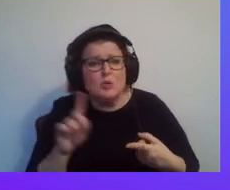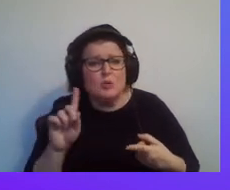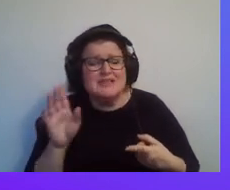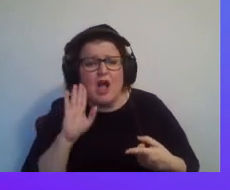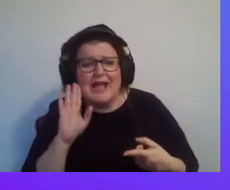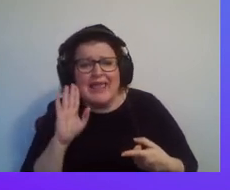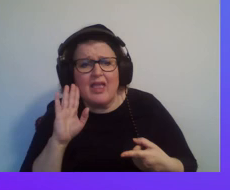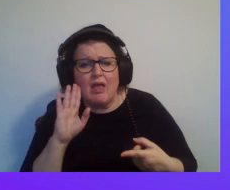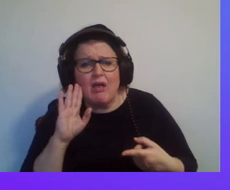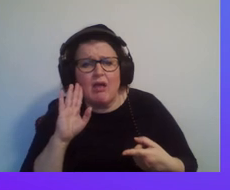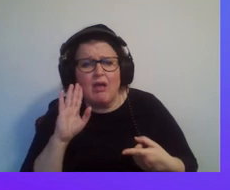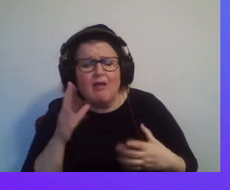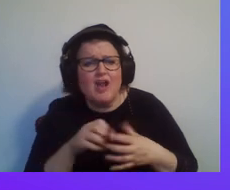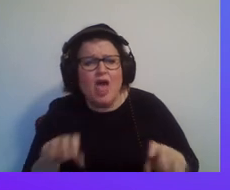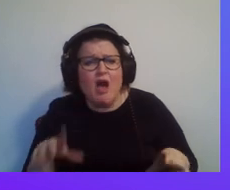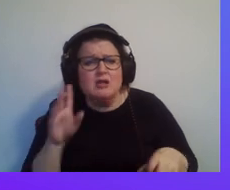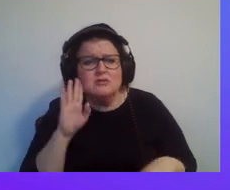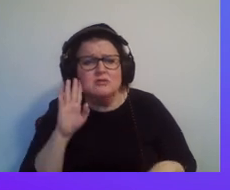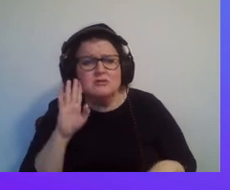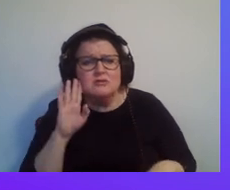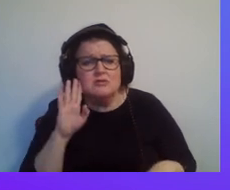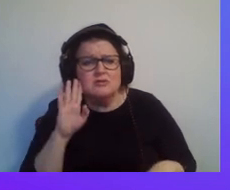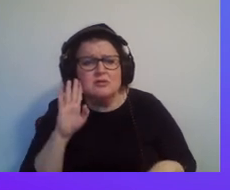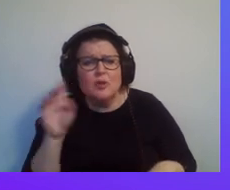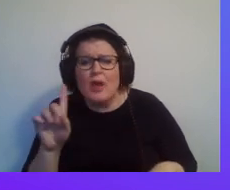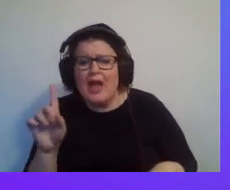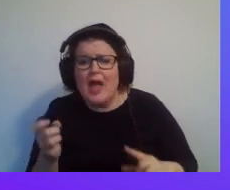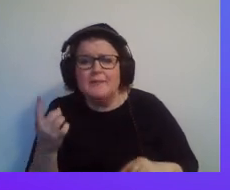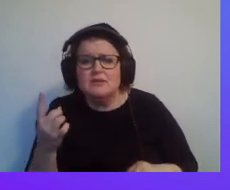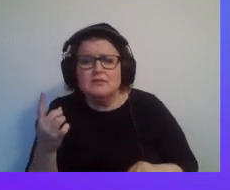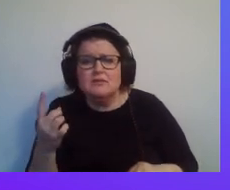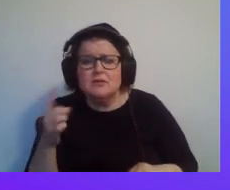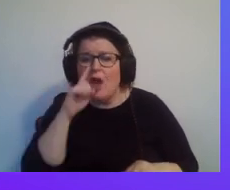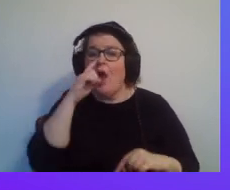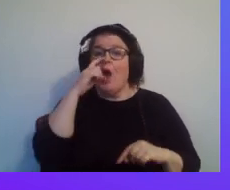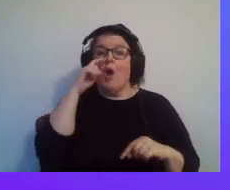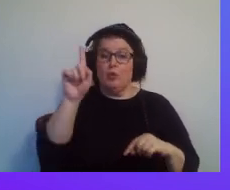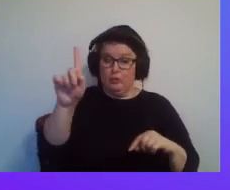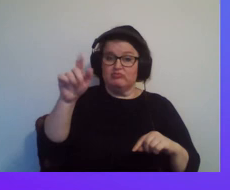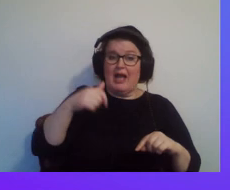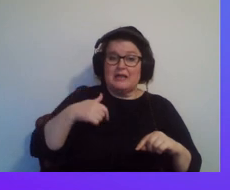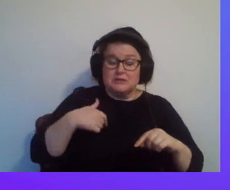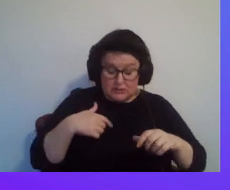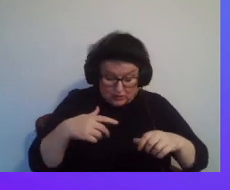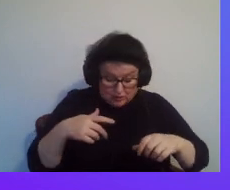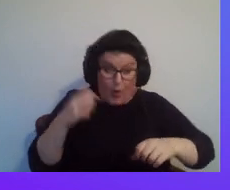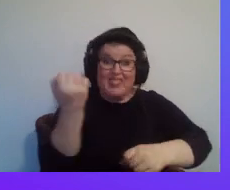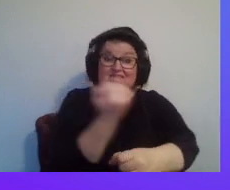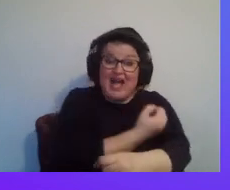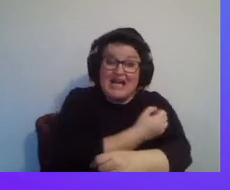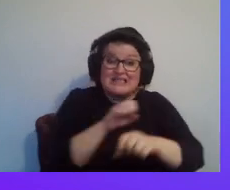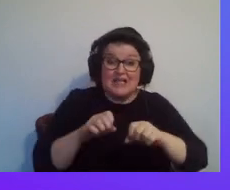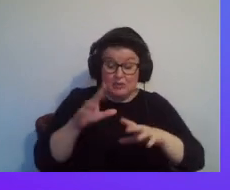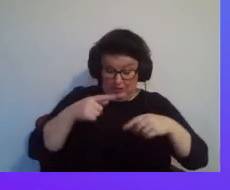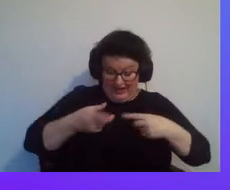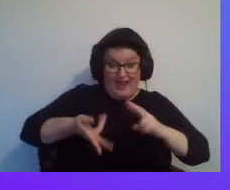The first one is. I lost you. No problem at all. Is that will the vaccine prevent transmitting COVID-19 to others? One. Okay,